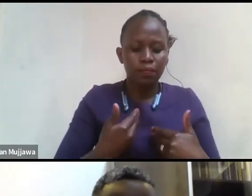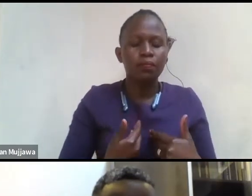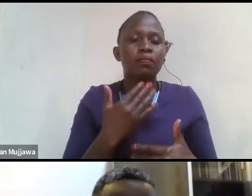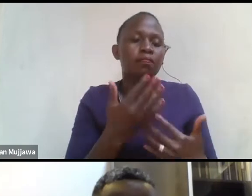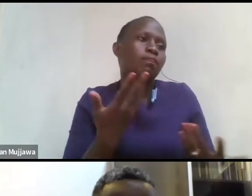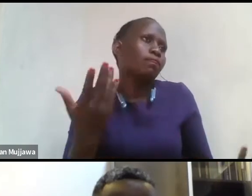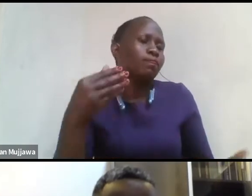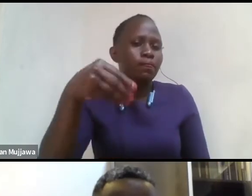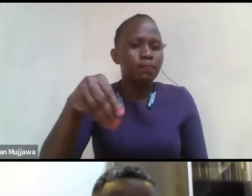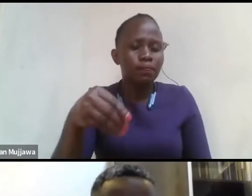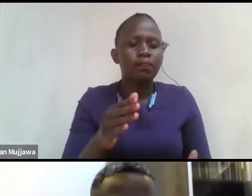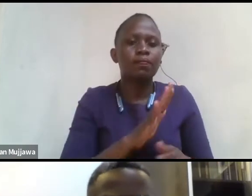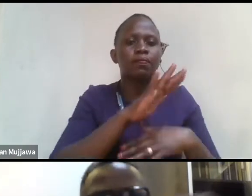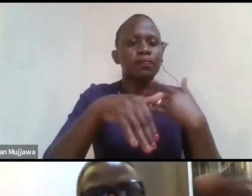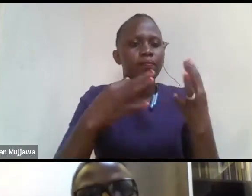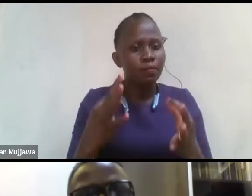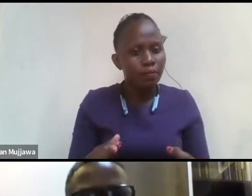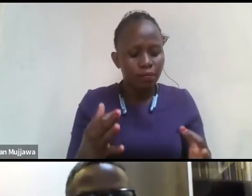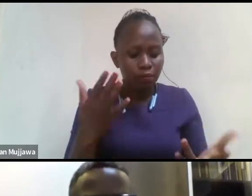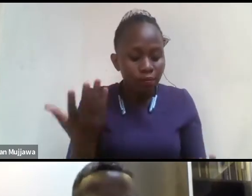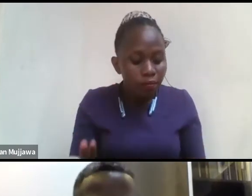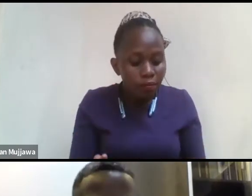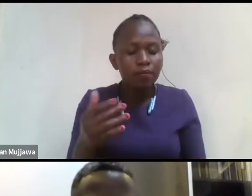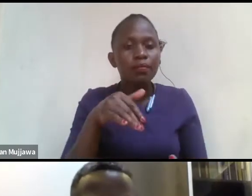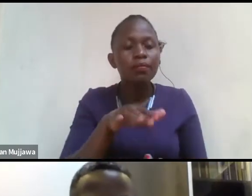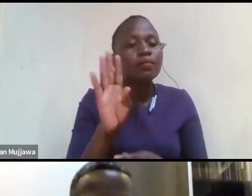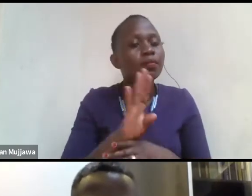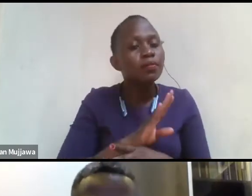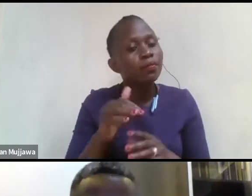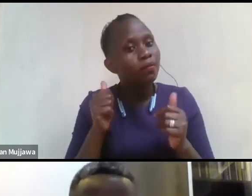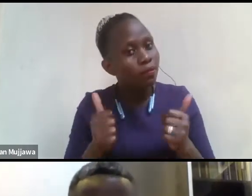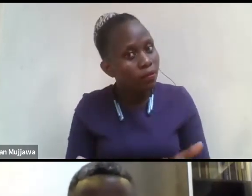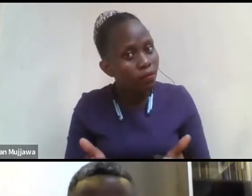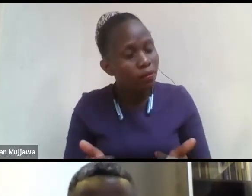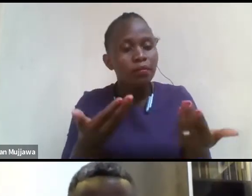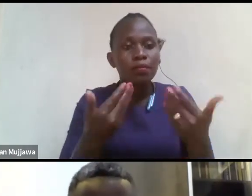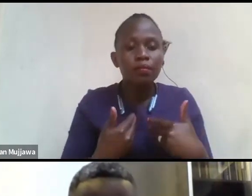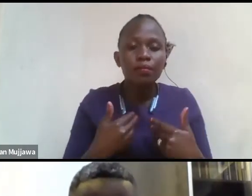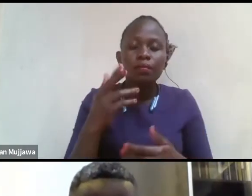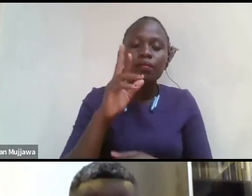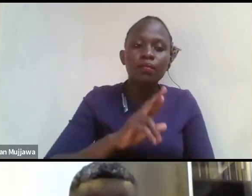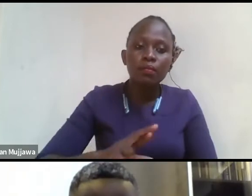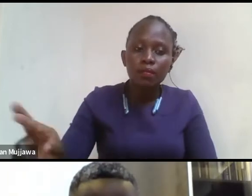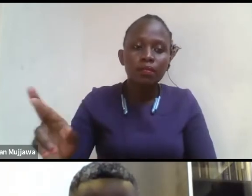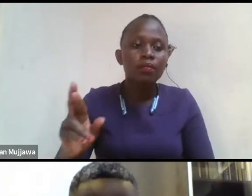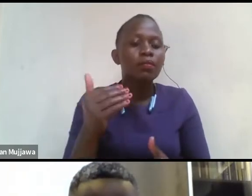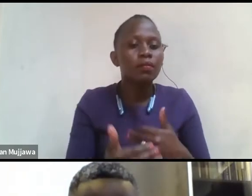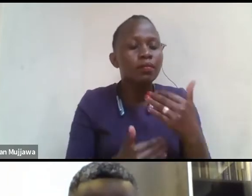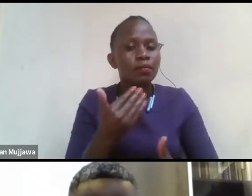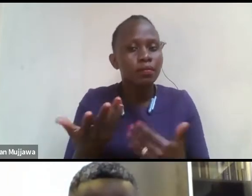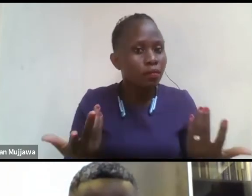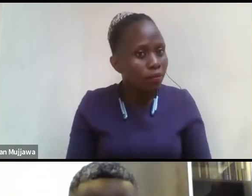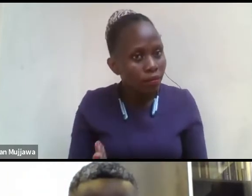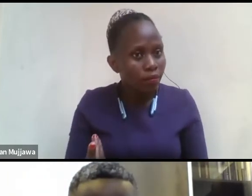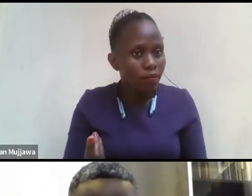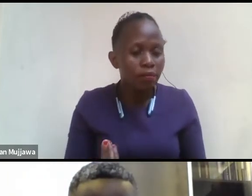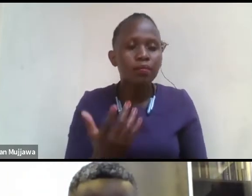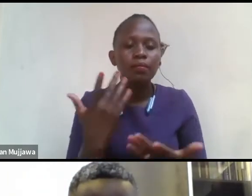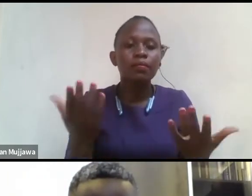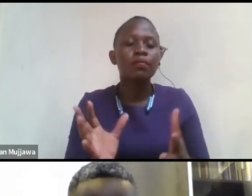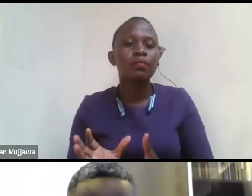of stuff. Is your business well known? You have the right licenses. That's a good starting place that young people should focus on to take